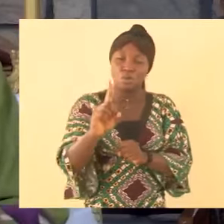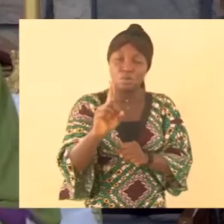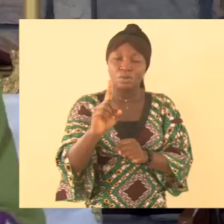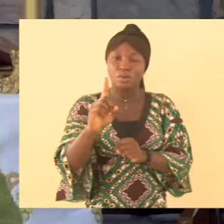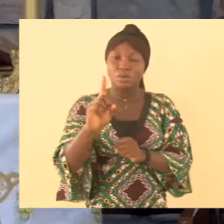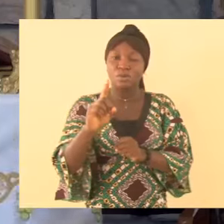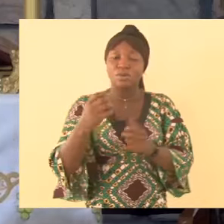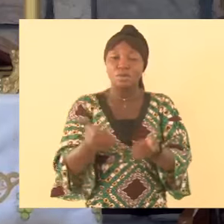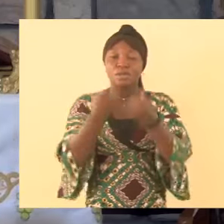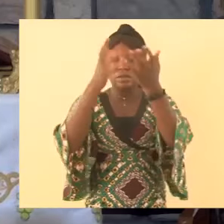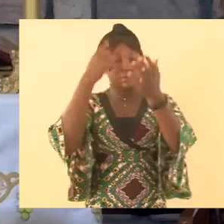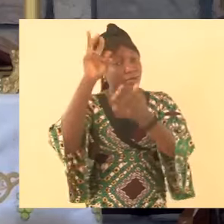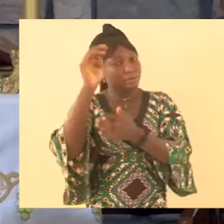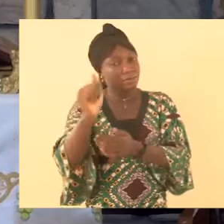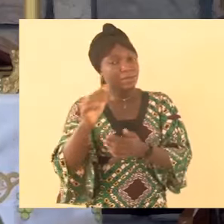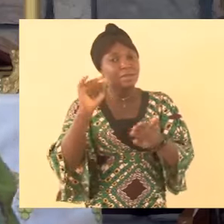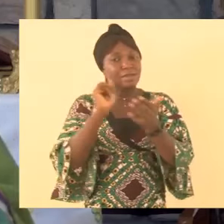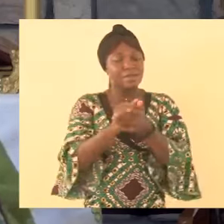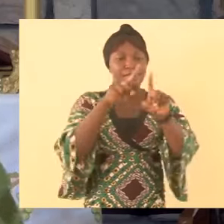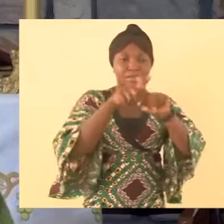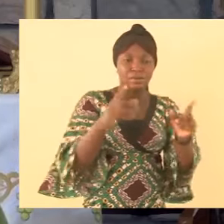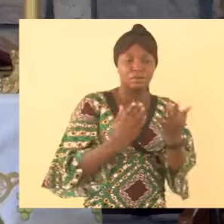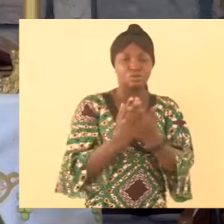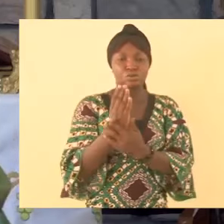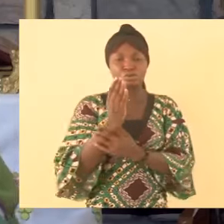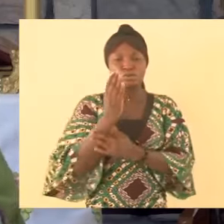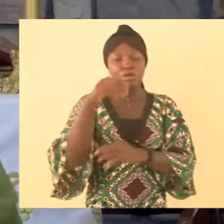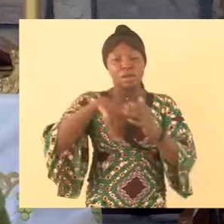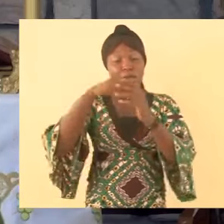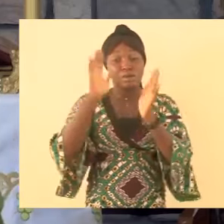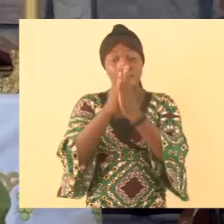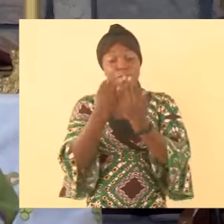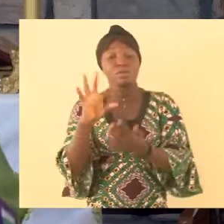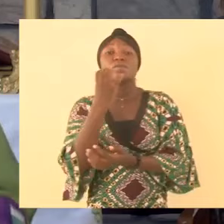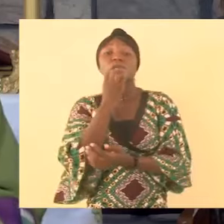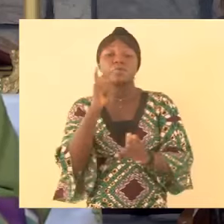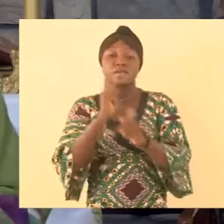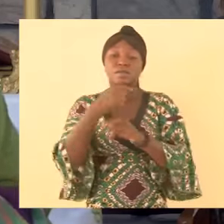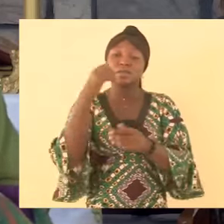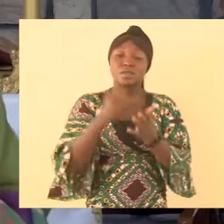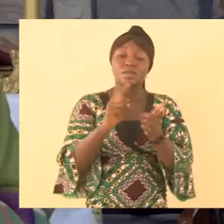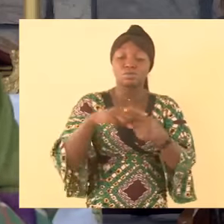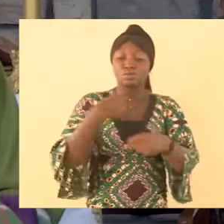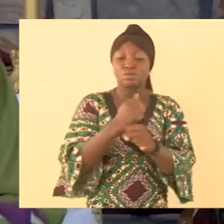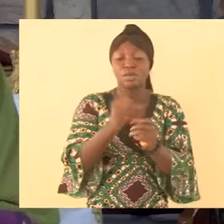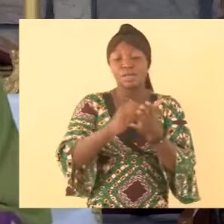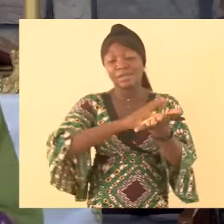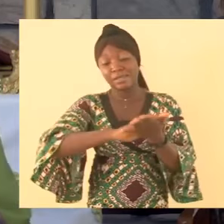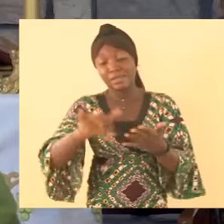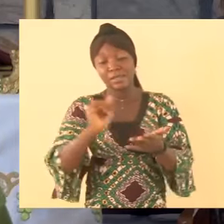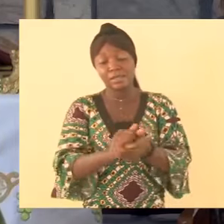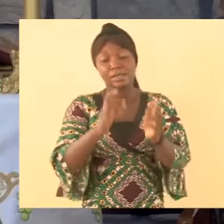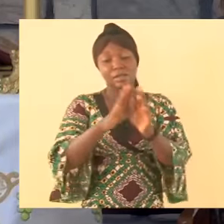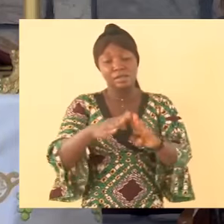single sacrifice of himself. So that distinction, throughout the book of Hebrews, you keep seeing it to make it clear that there is a